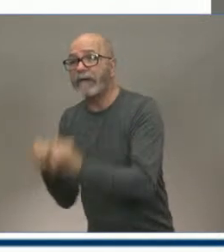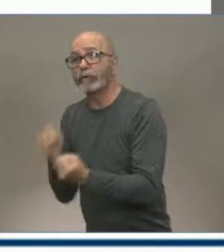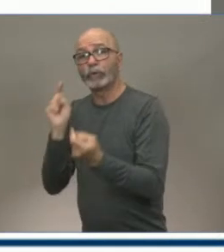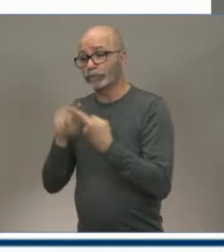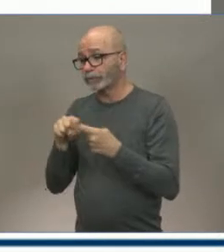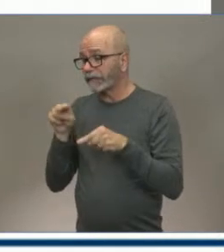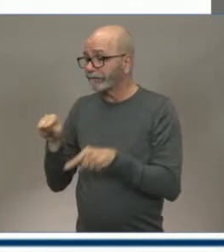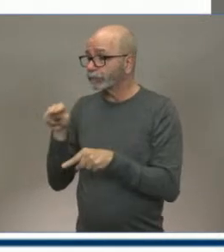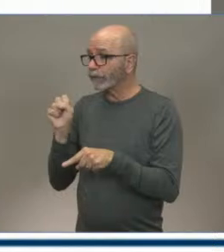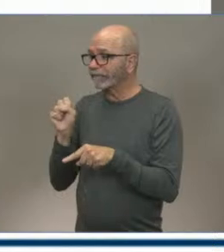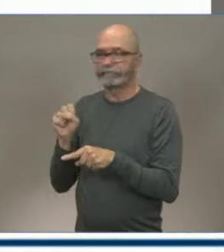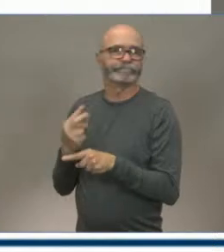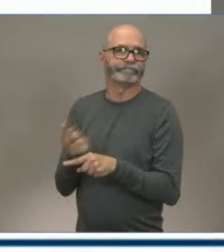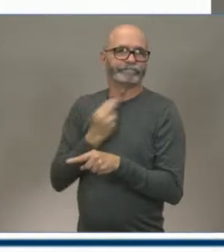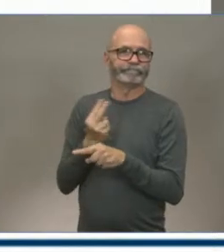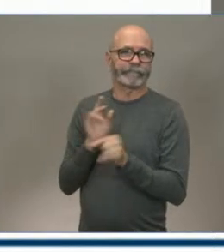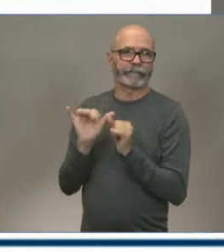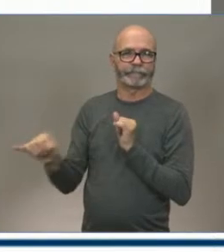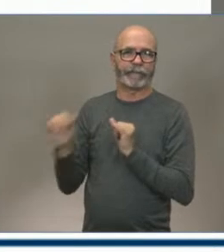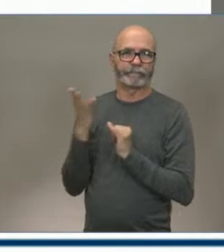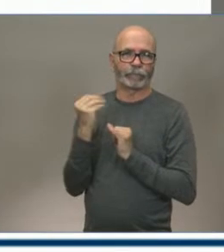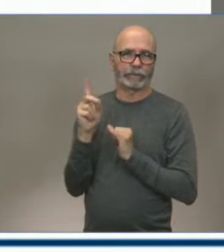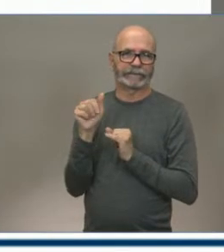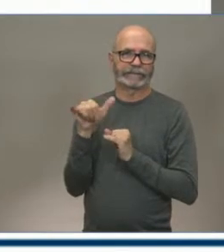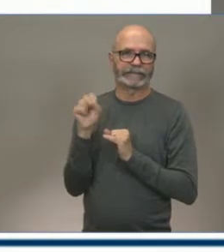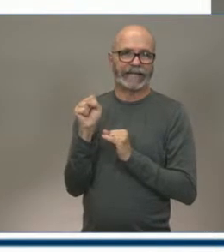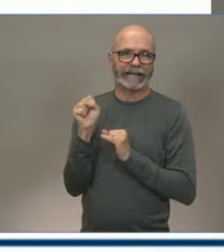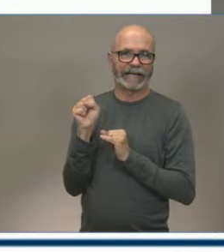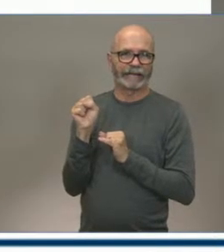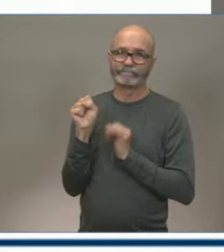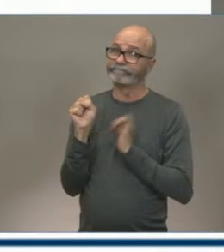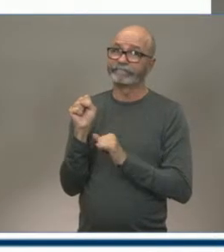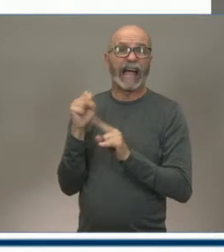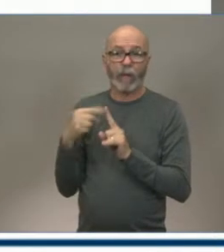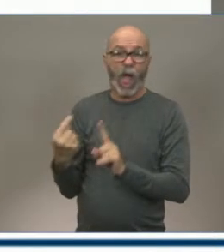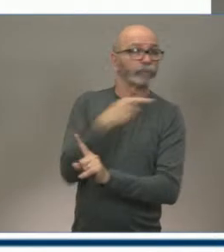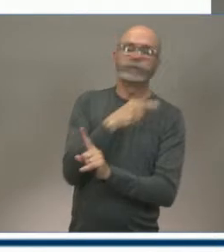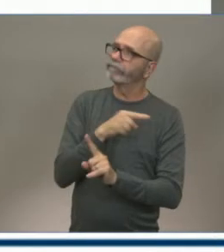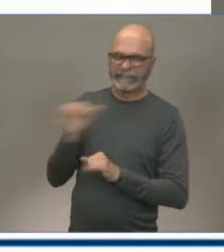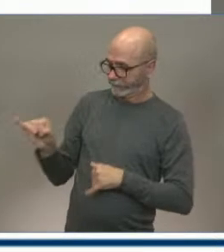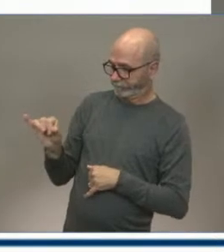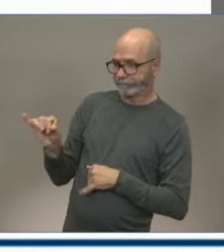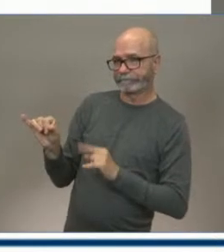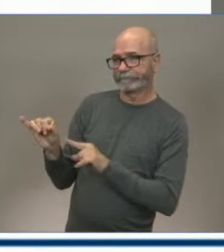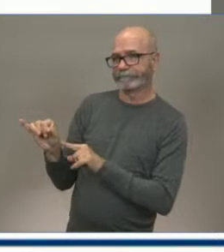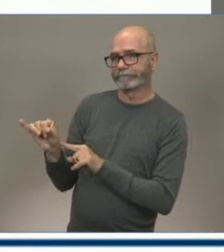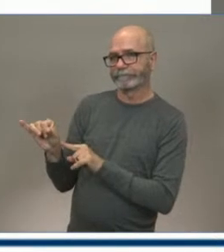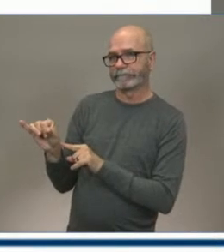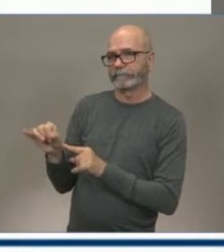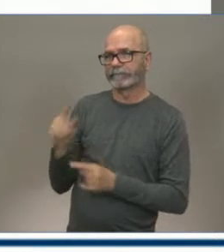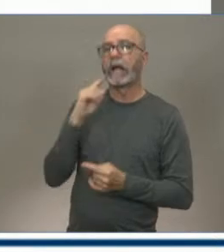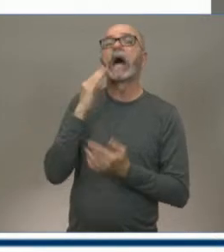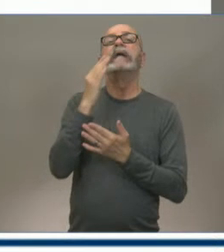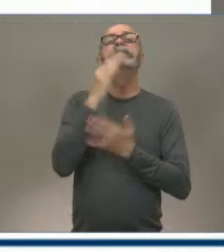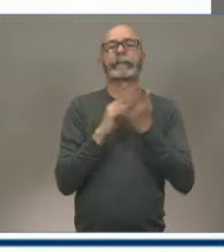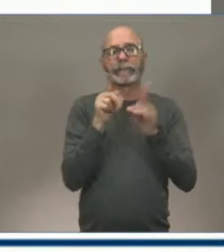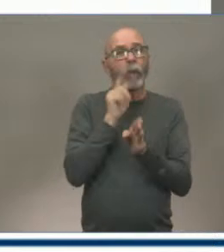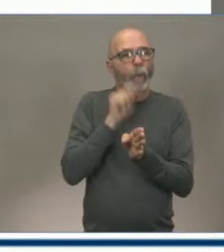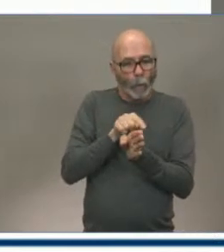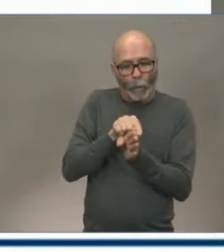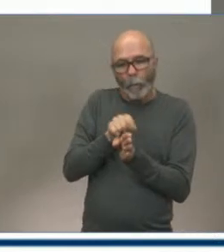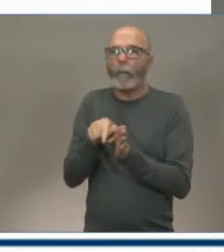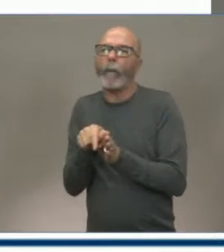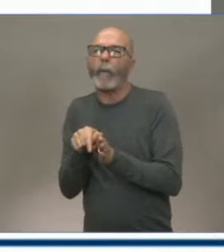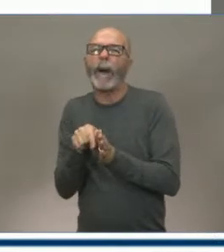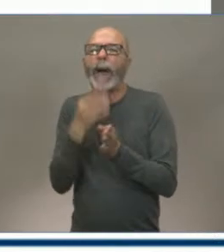they arrive in Nova Scotia. We recognize that there are people who travel regularly across the border, particularly between Amherst